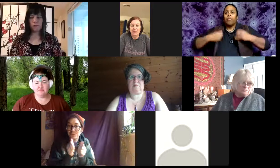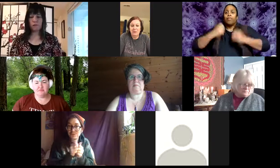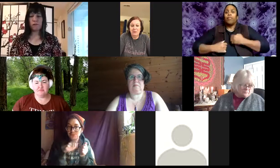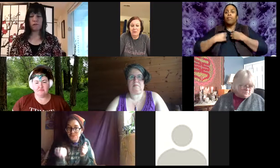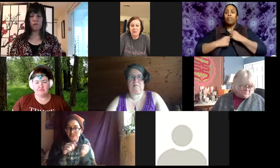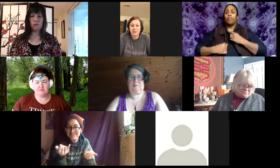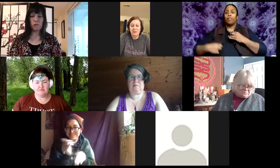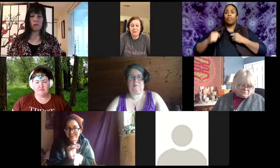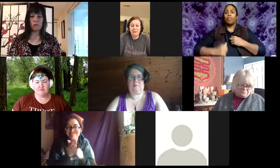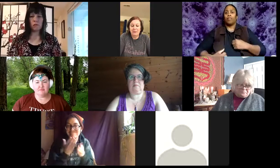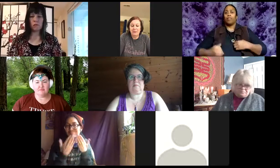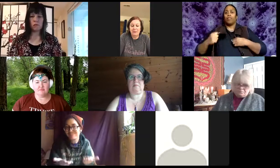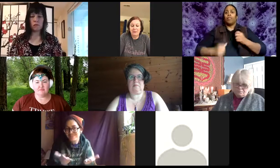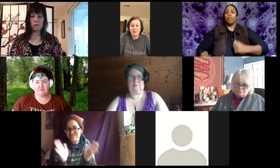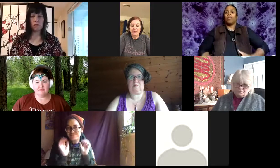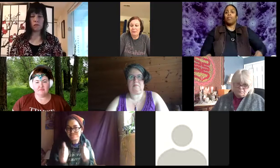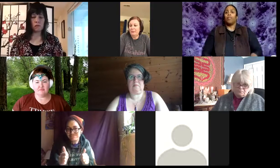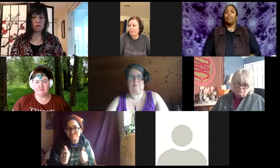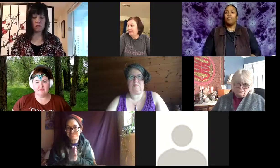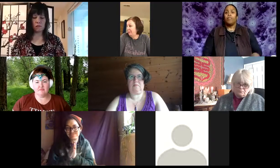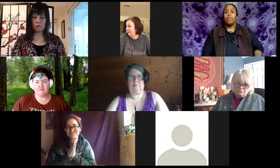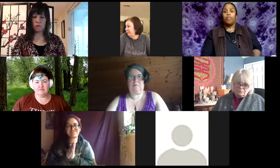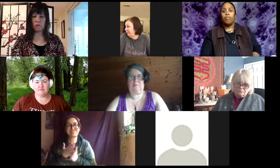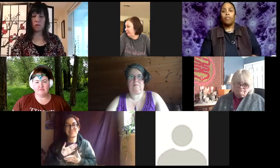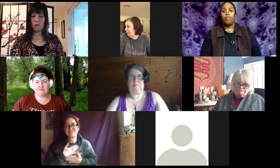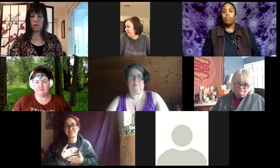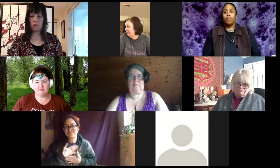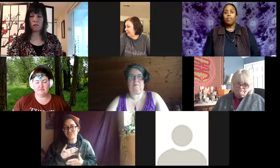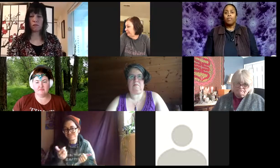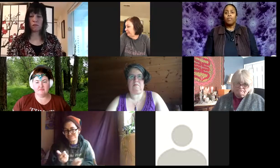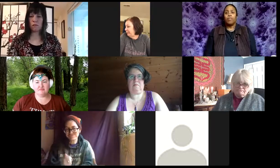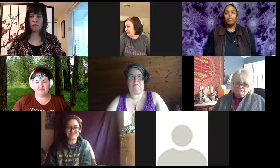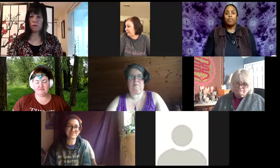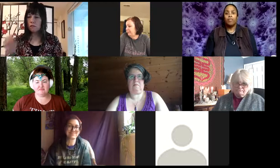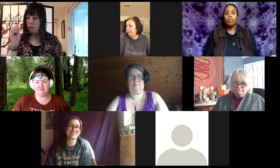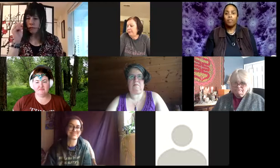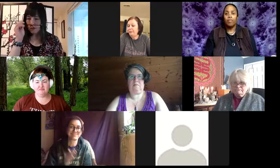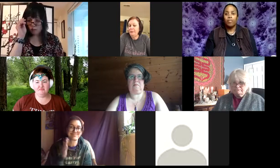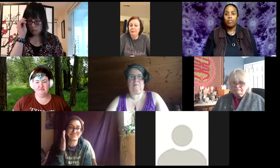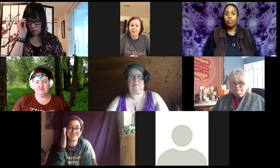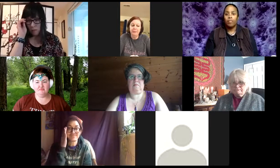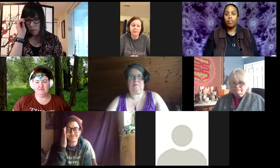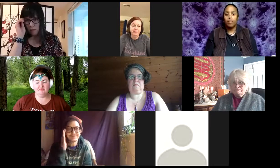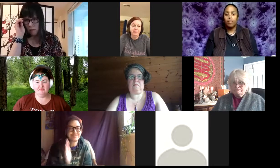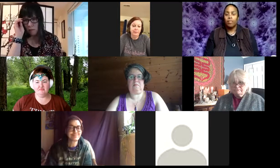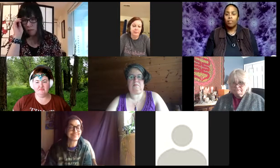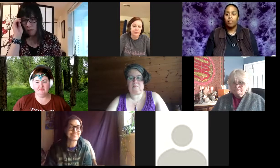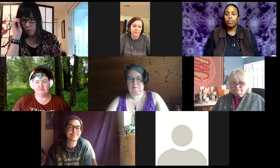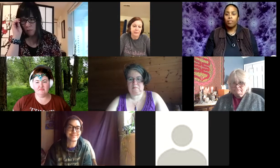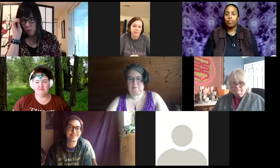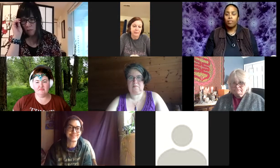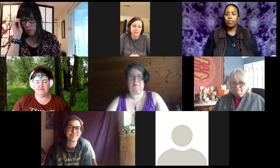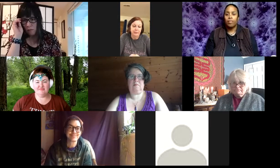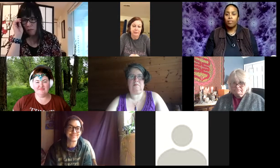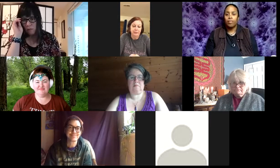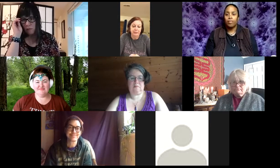them. I use a lot of empathic work to do that. I'm excited to be part of this discussion tonight and to see where things go.